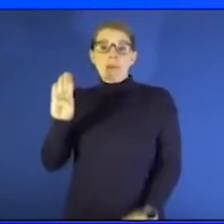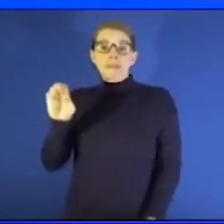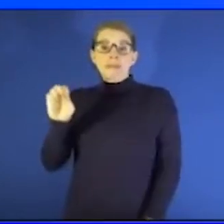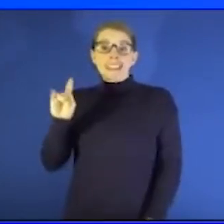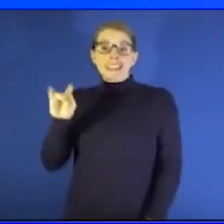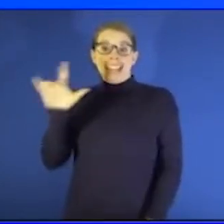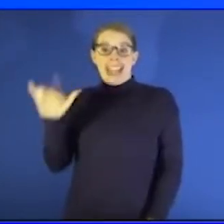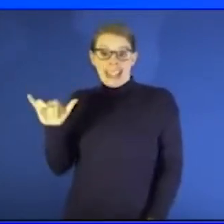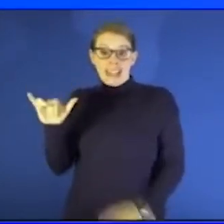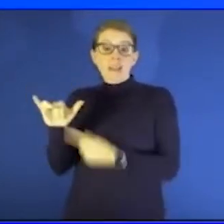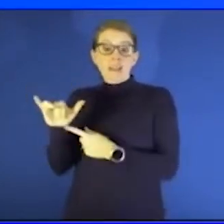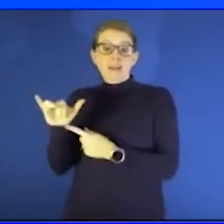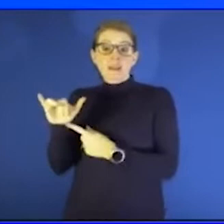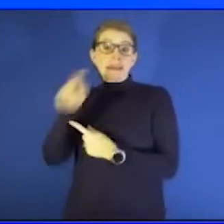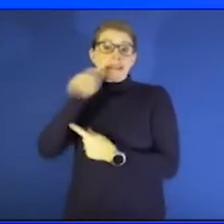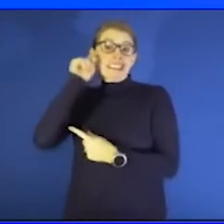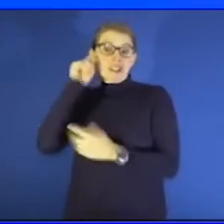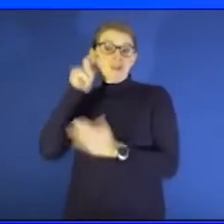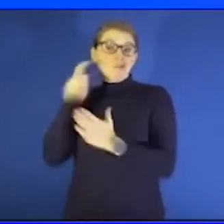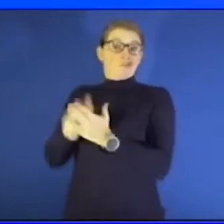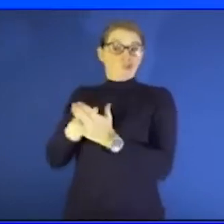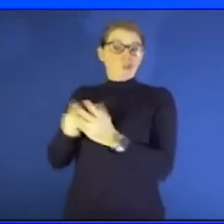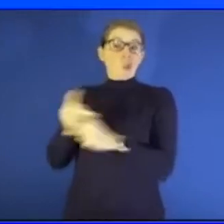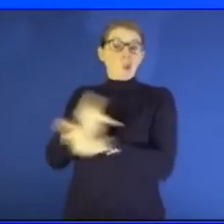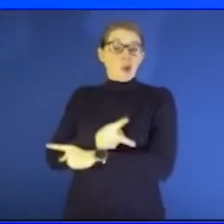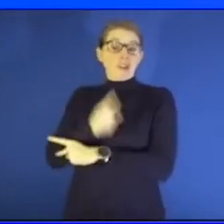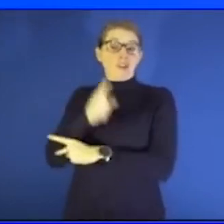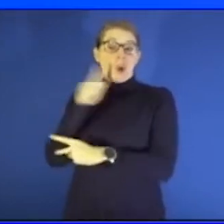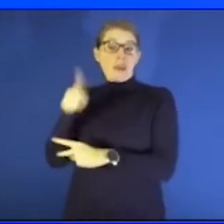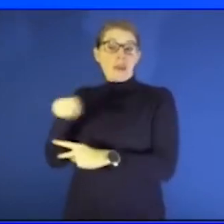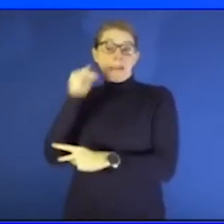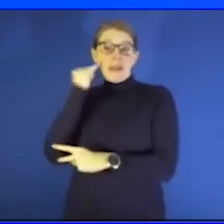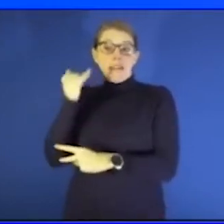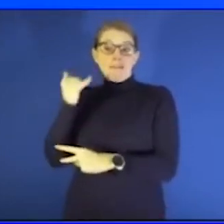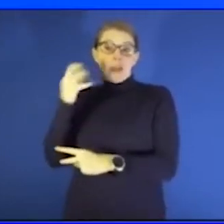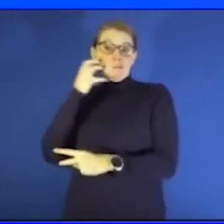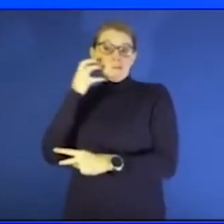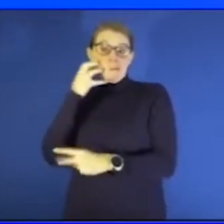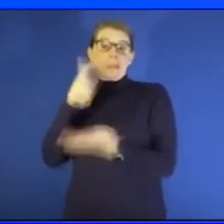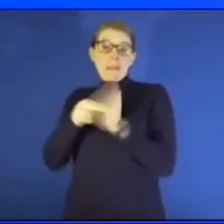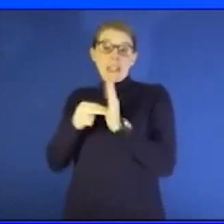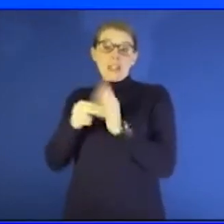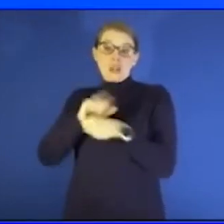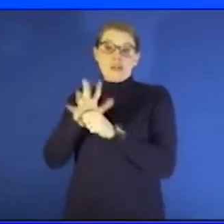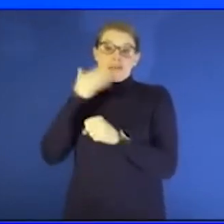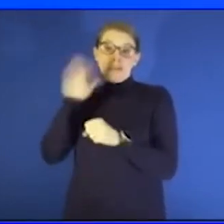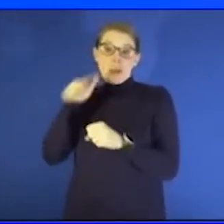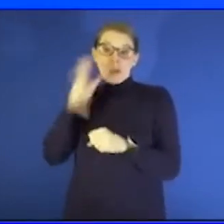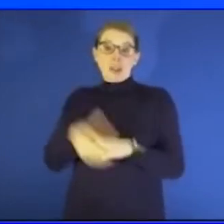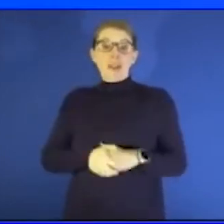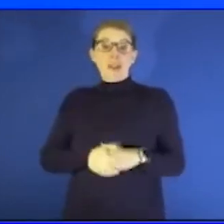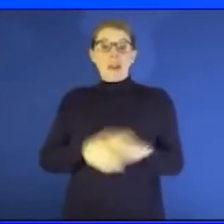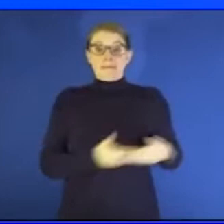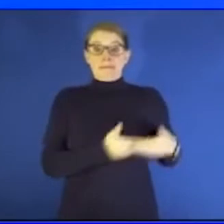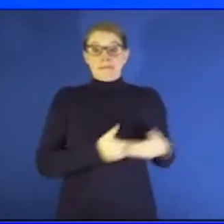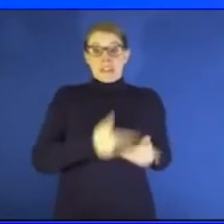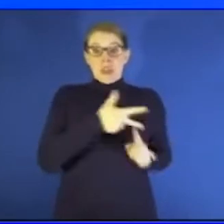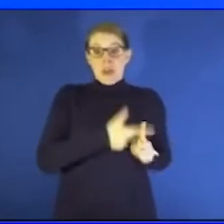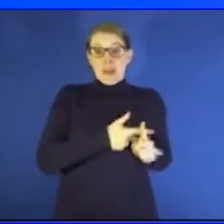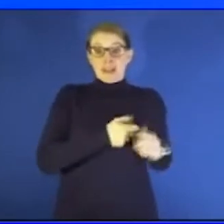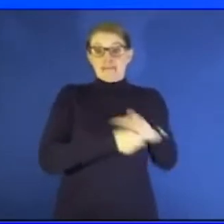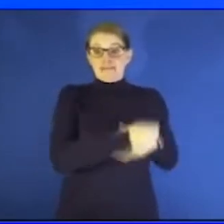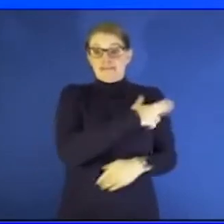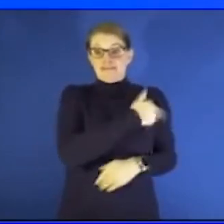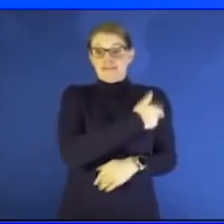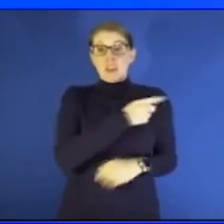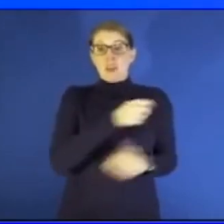in teenagers. And now we're seeing kids, as infancy, young as 3 months in the hospital with COVID infection.